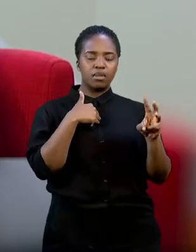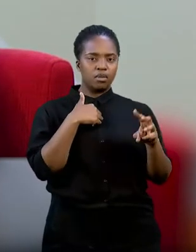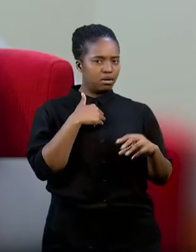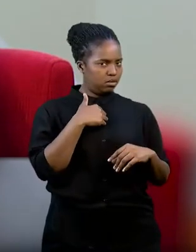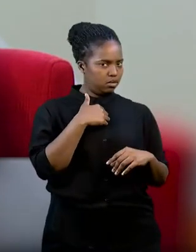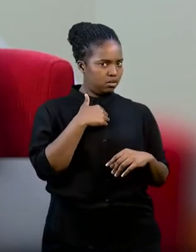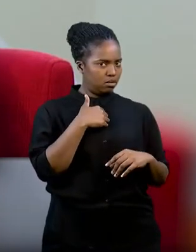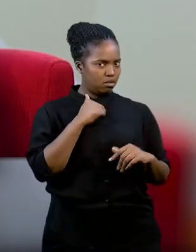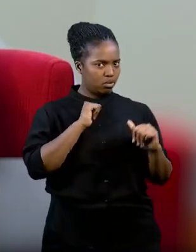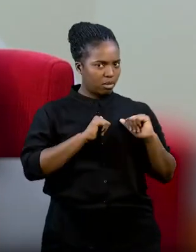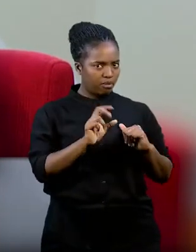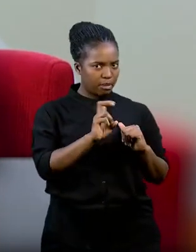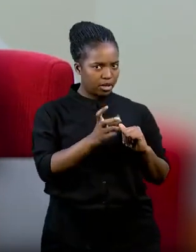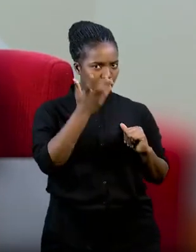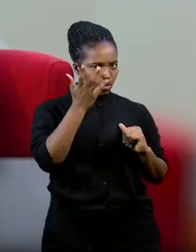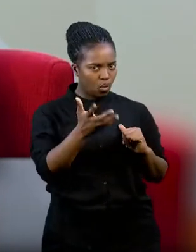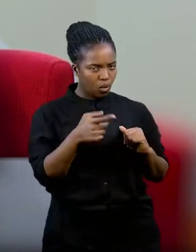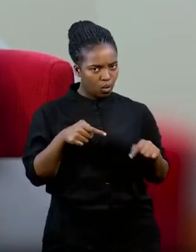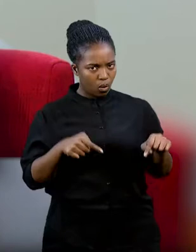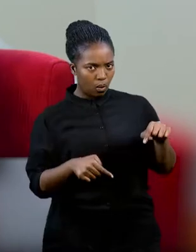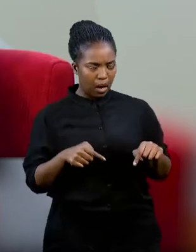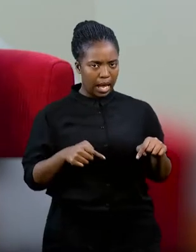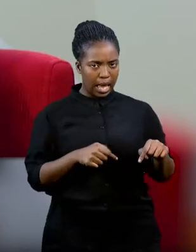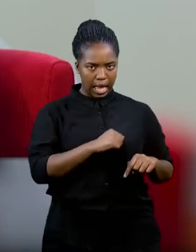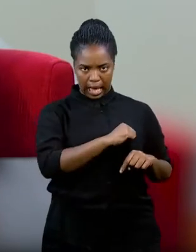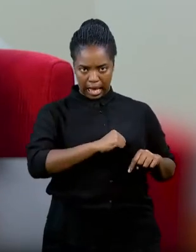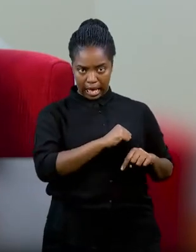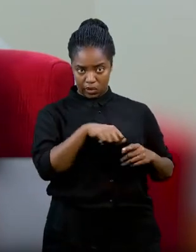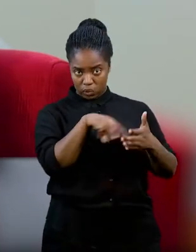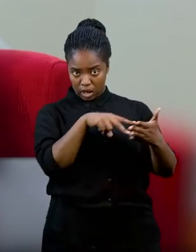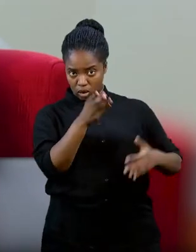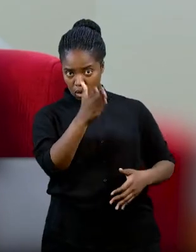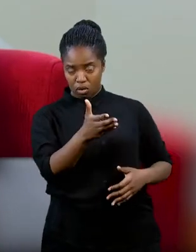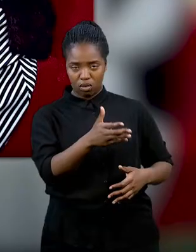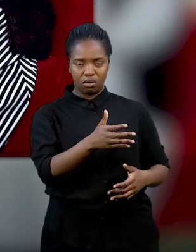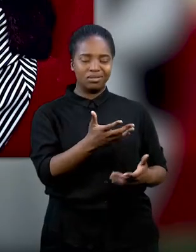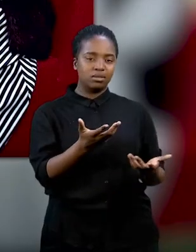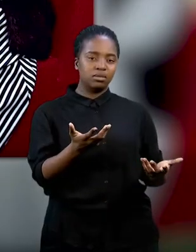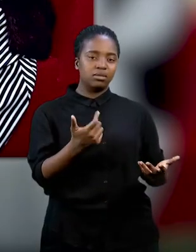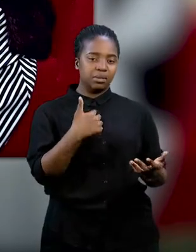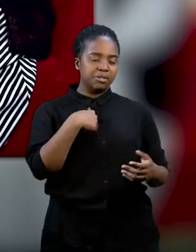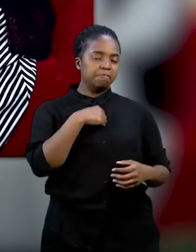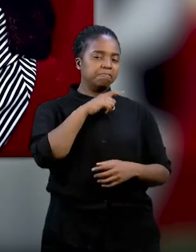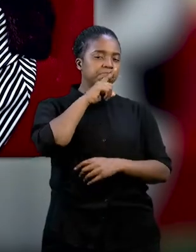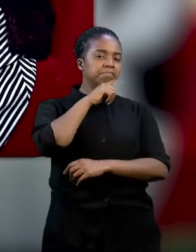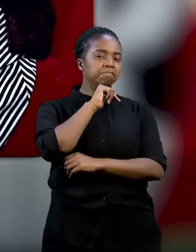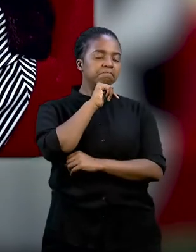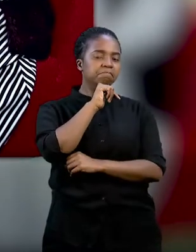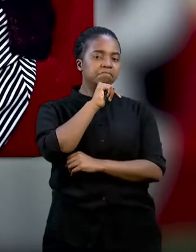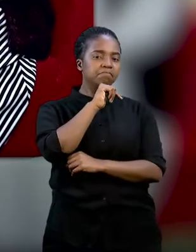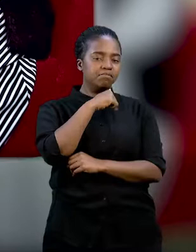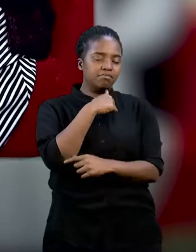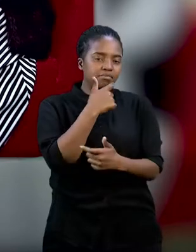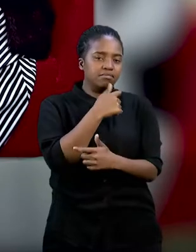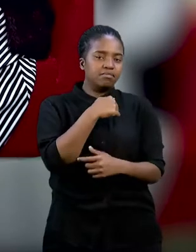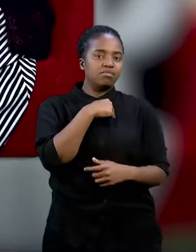a tsena ba mo lebelele, ba mathomo ke gore ba mo shebe gore o tsamaya. Ele ba re o dancer yena o. Napile yena o